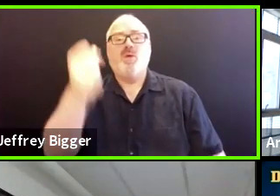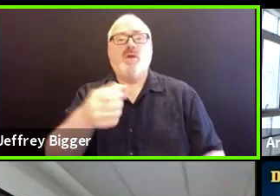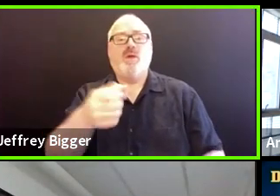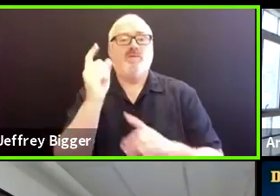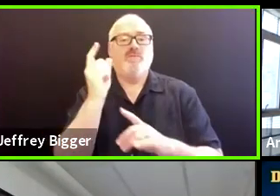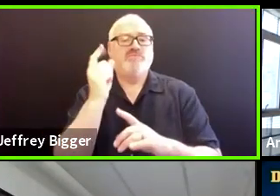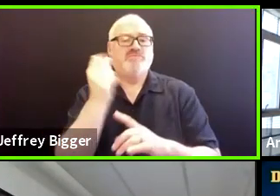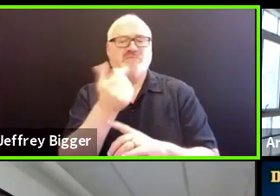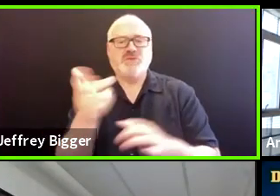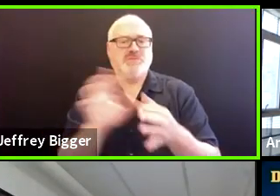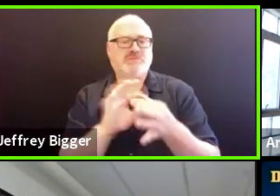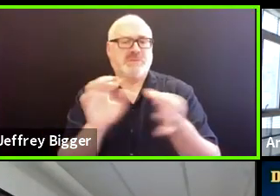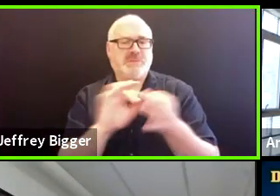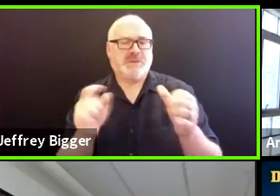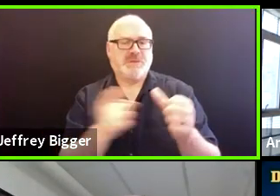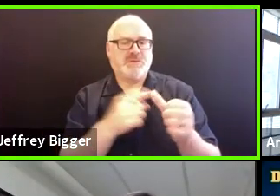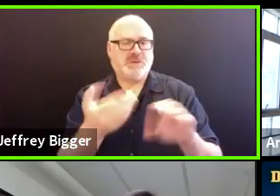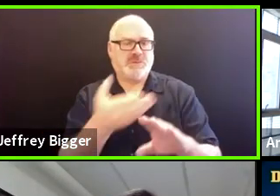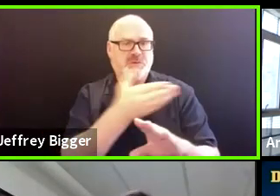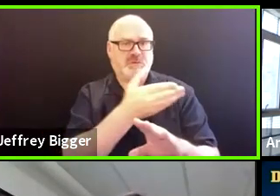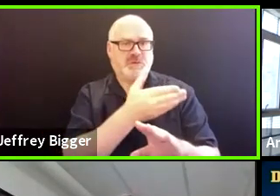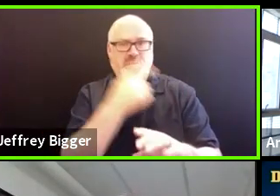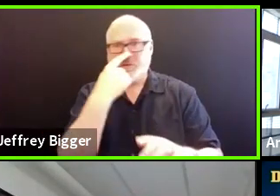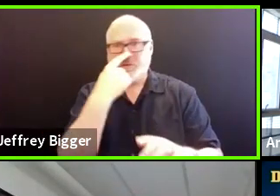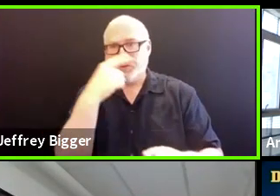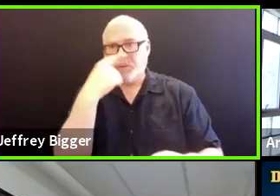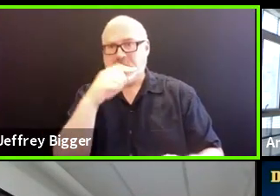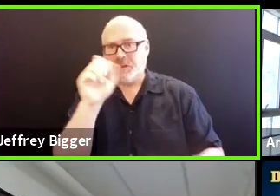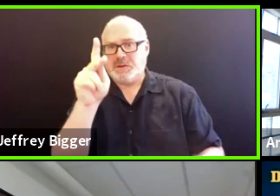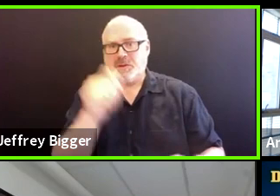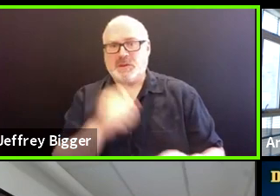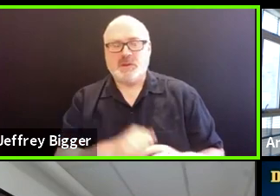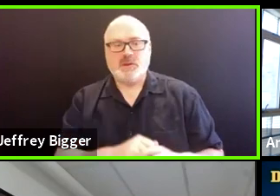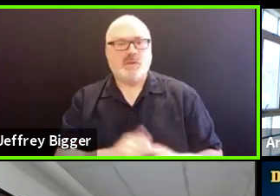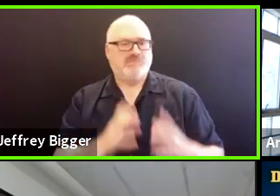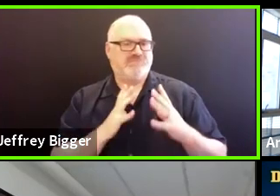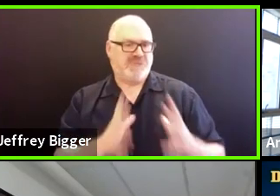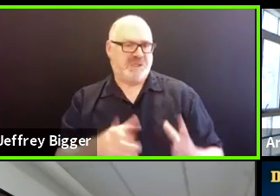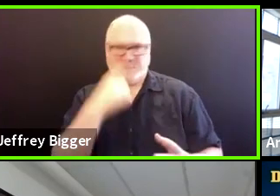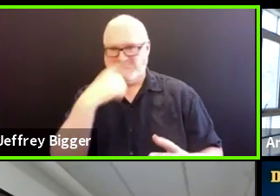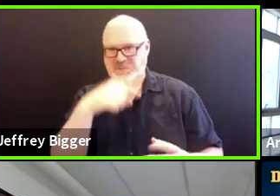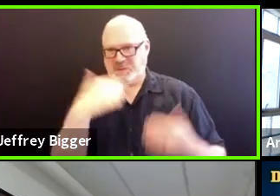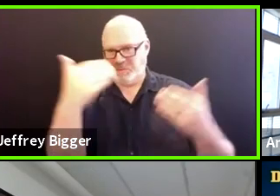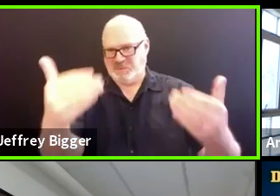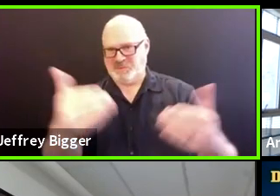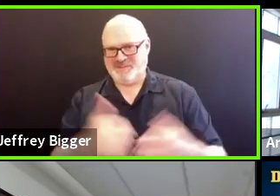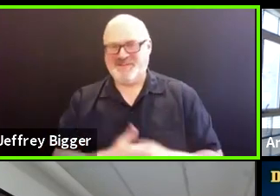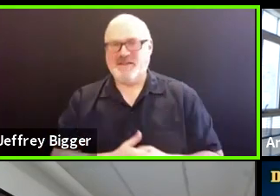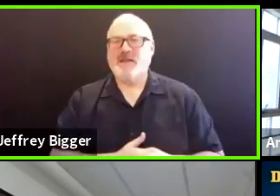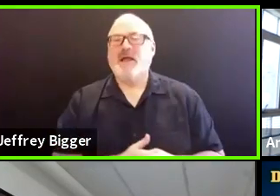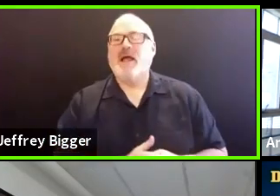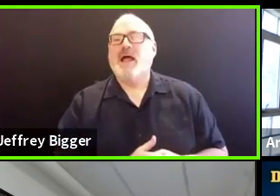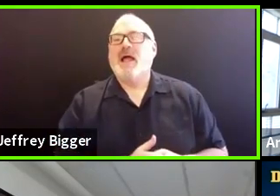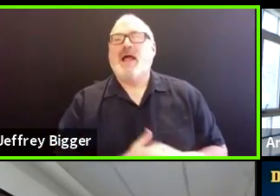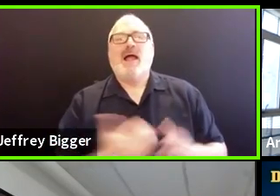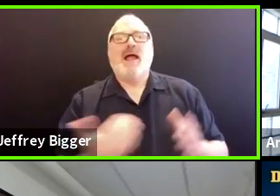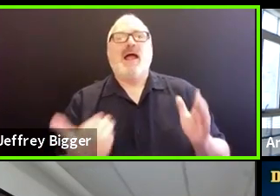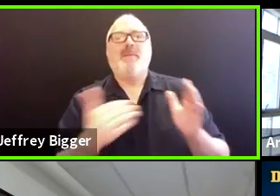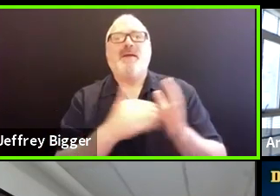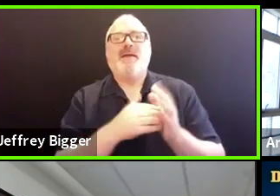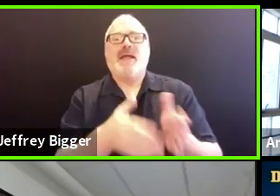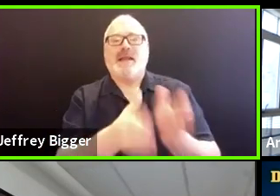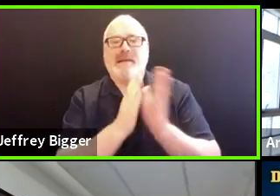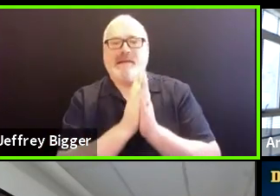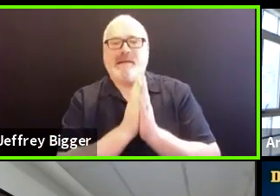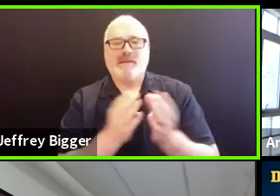first, if you don't mind. No, I don't mind. So I'm again asking our campus to